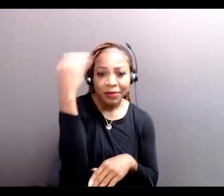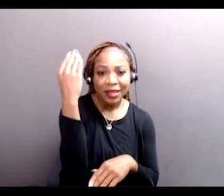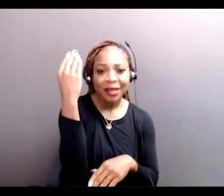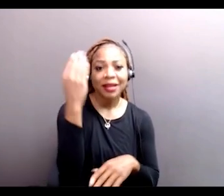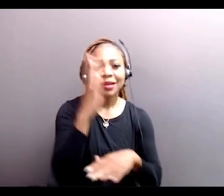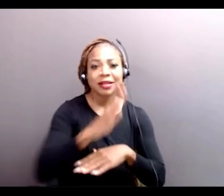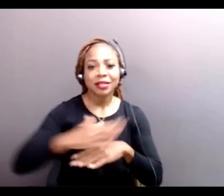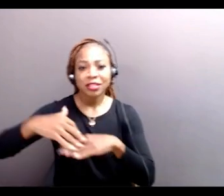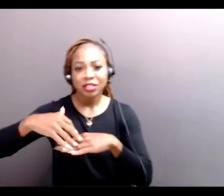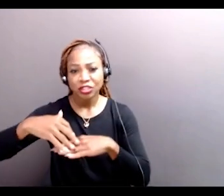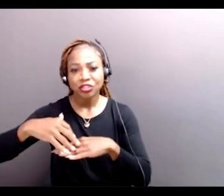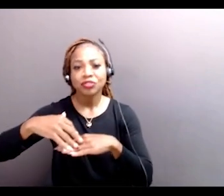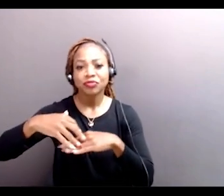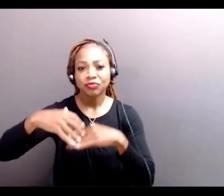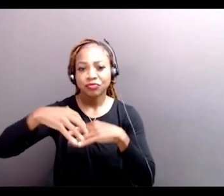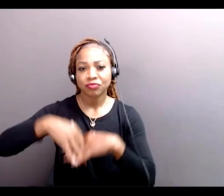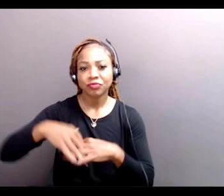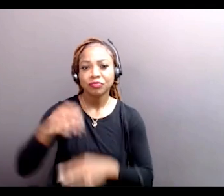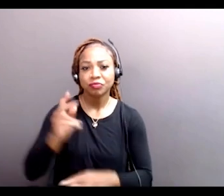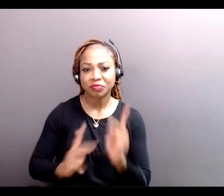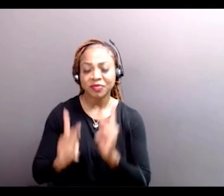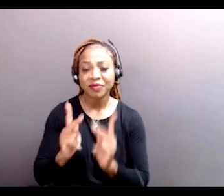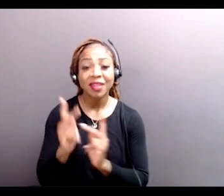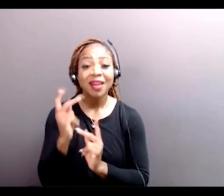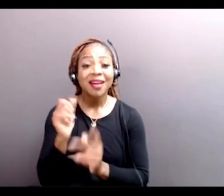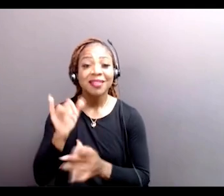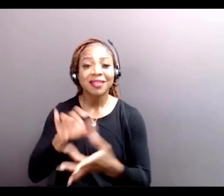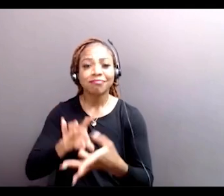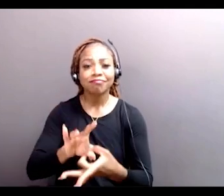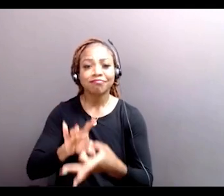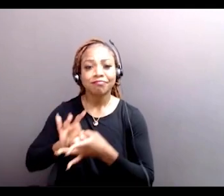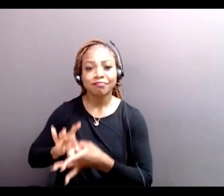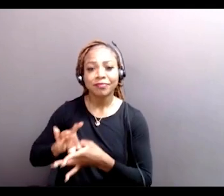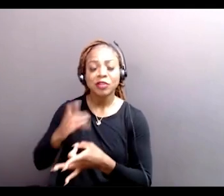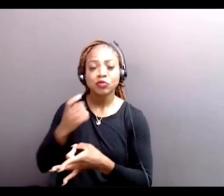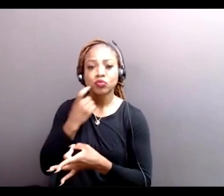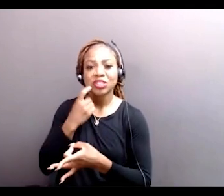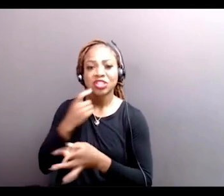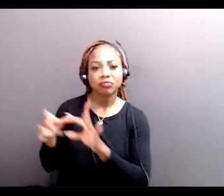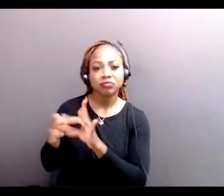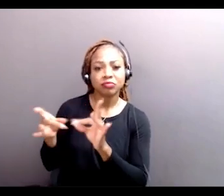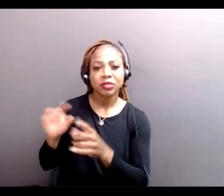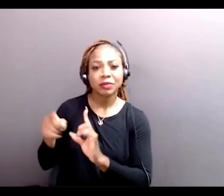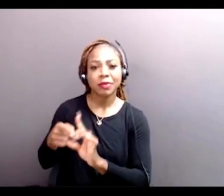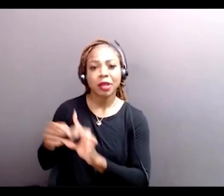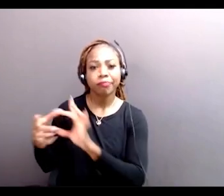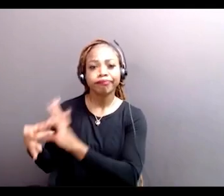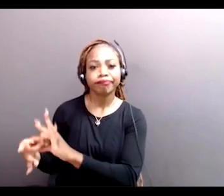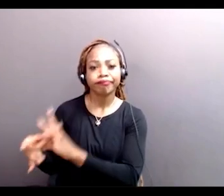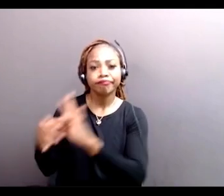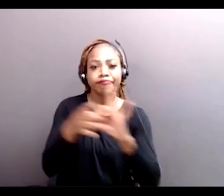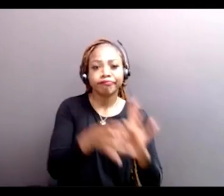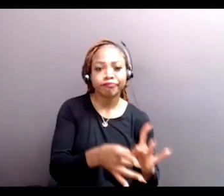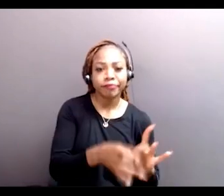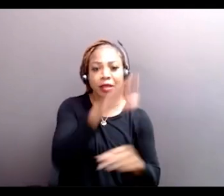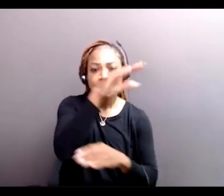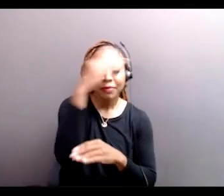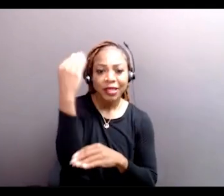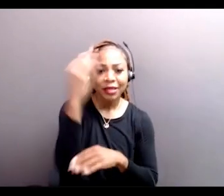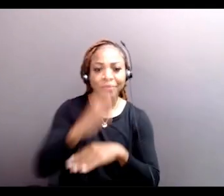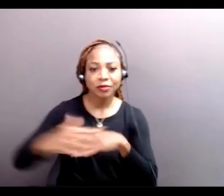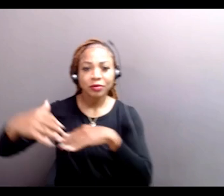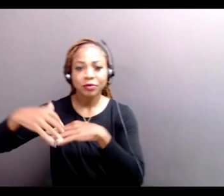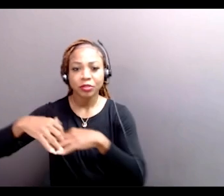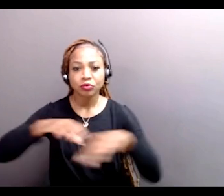and peoples, and speaks to that piece I just spoke about in terms of the relationship between Black people